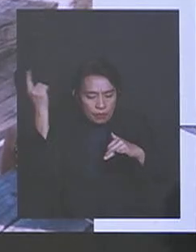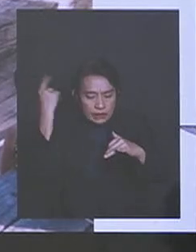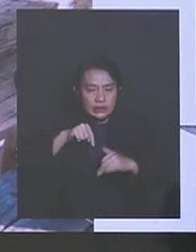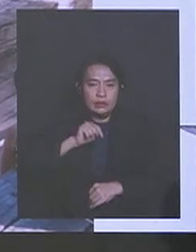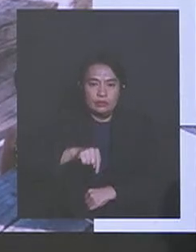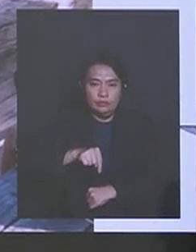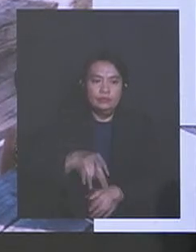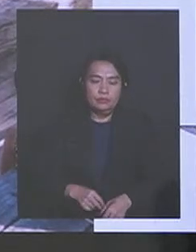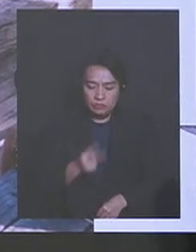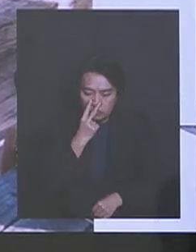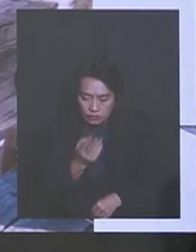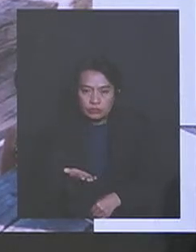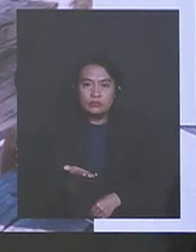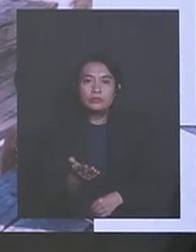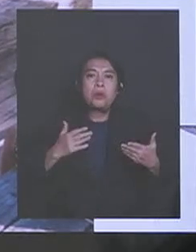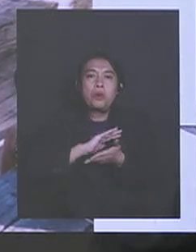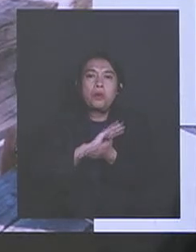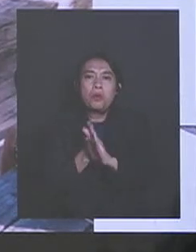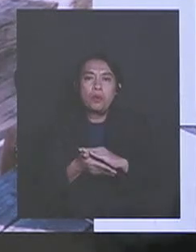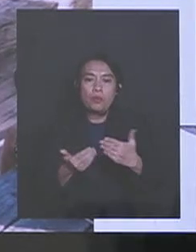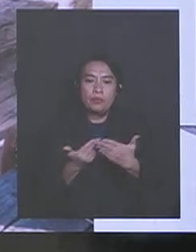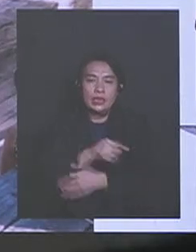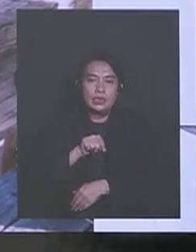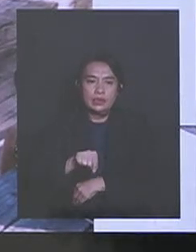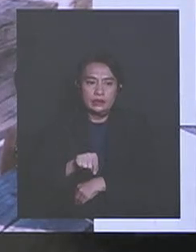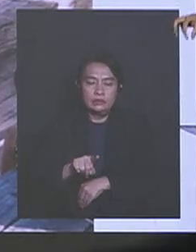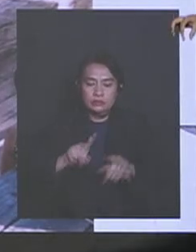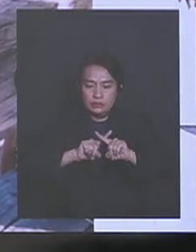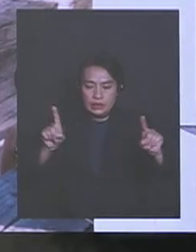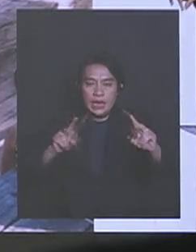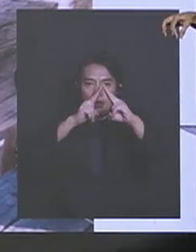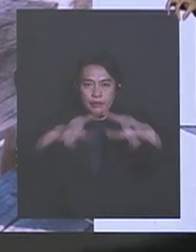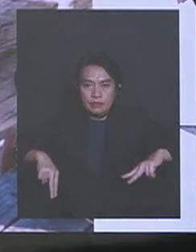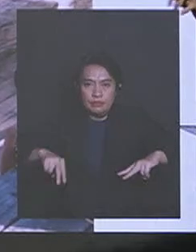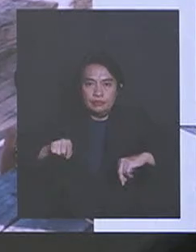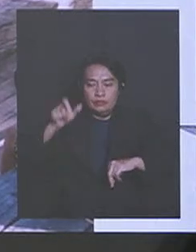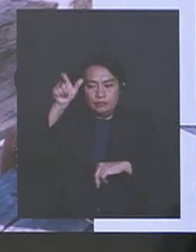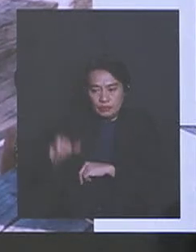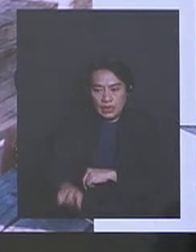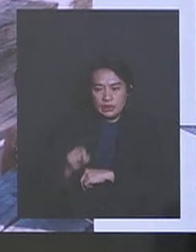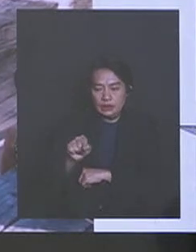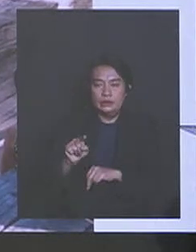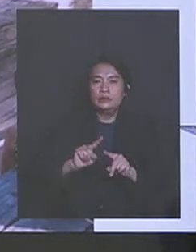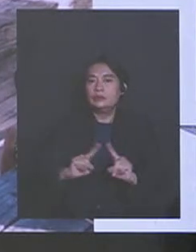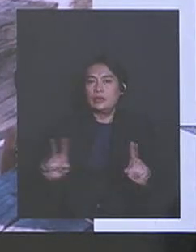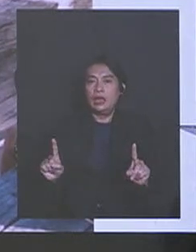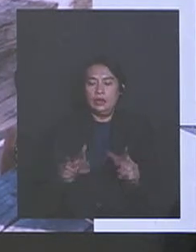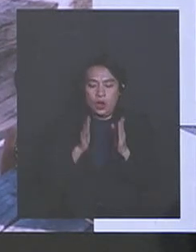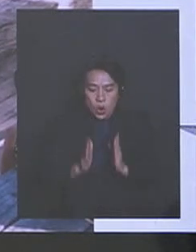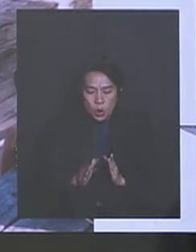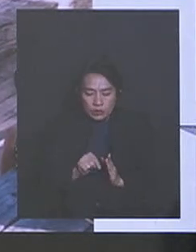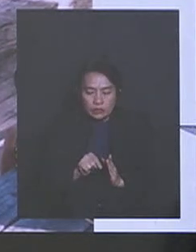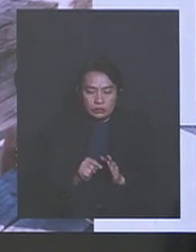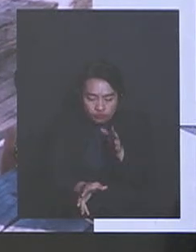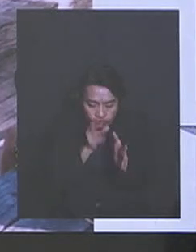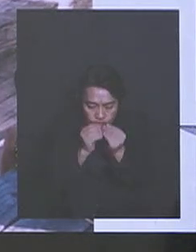the Promenade Plantée in Paris, we wanted the High Line to have a series of different experiences as you're going along the structure, worked with